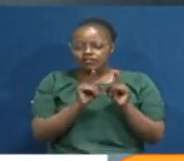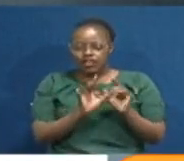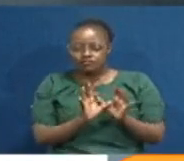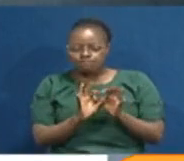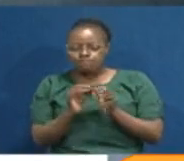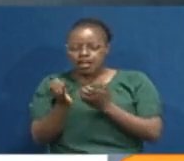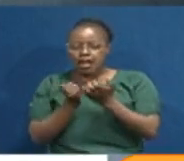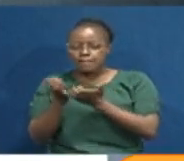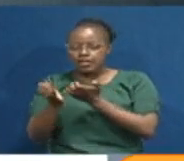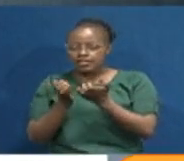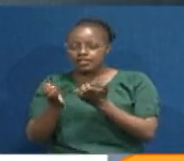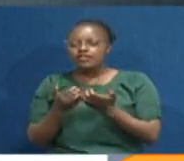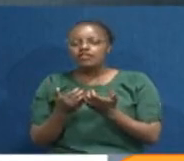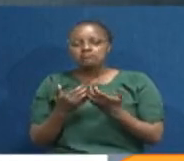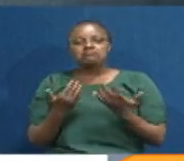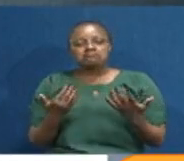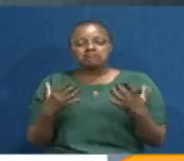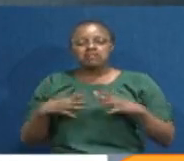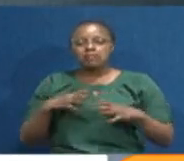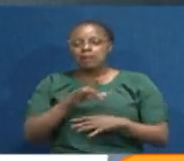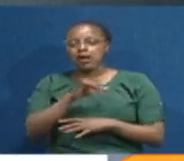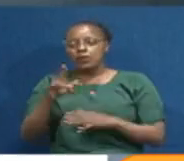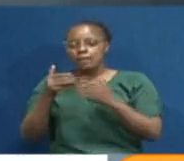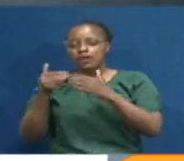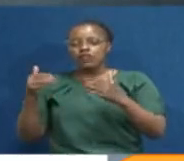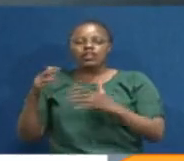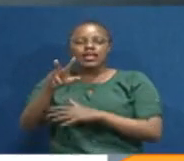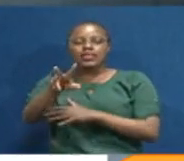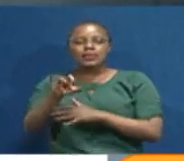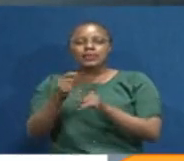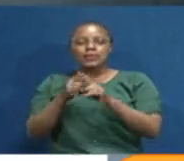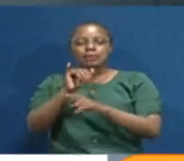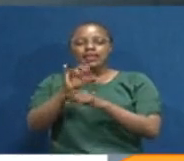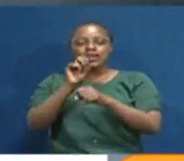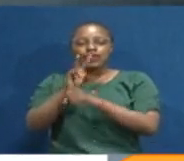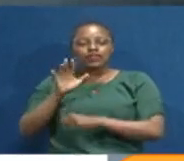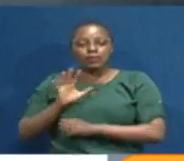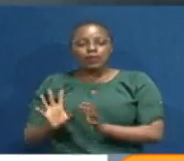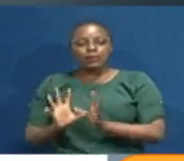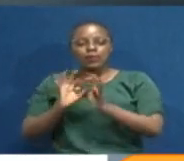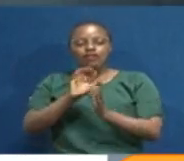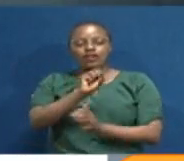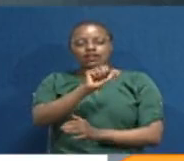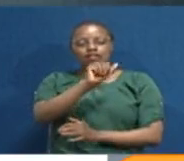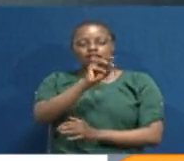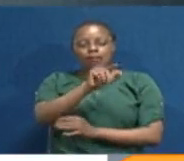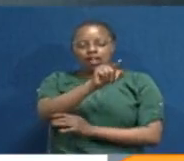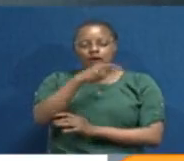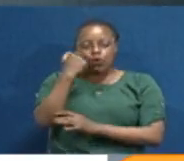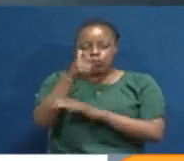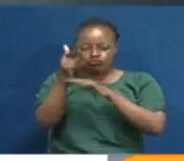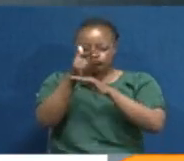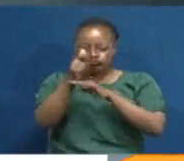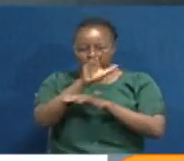intricate syndicate of stupefying revelers before robbing them. The 12 women linked to Samuel Muvota, the man